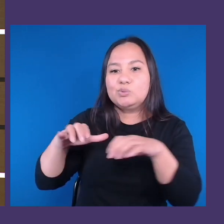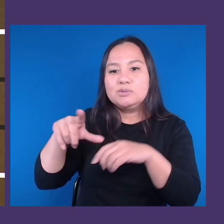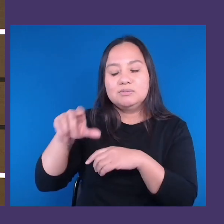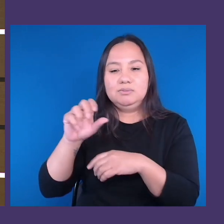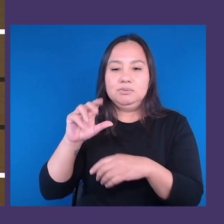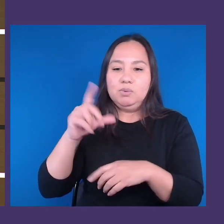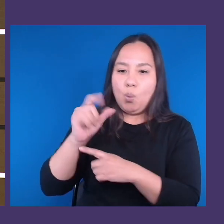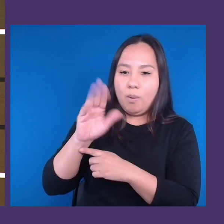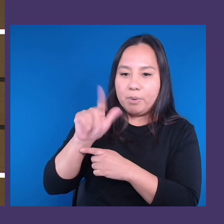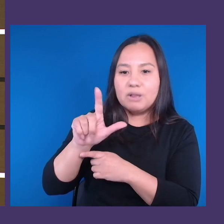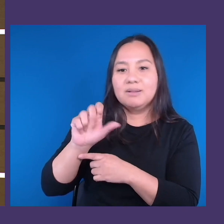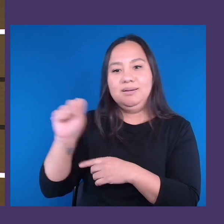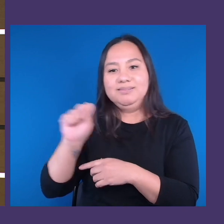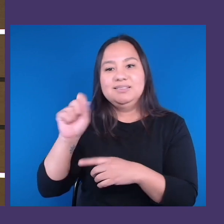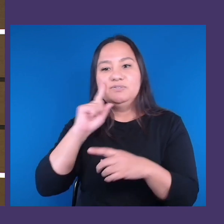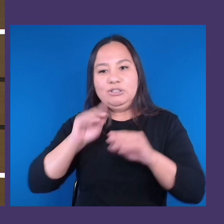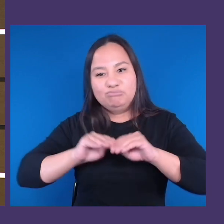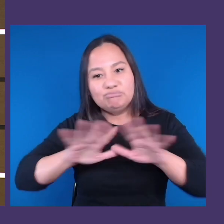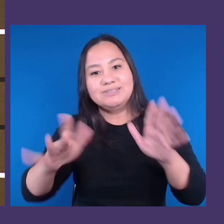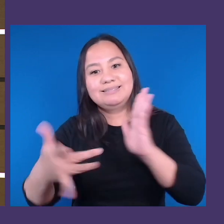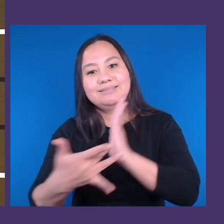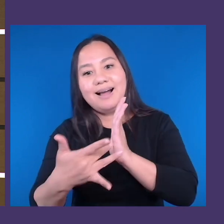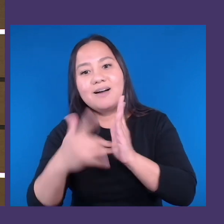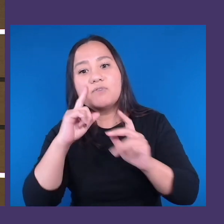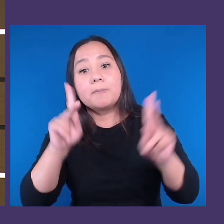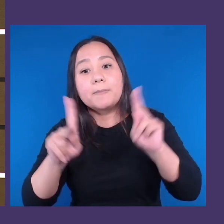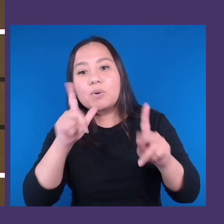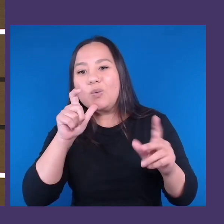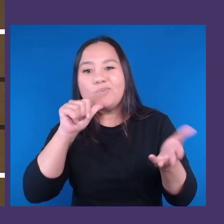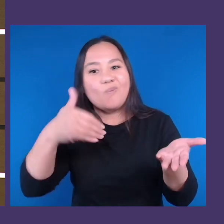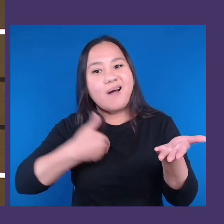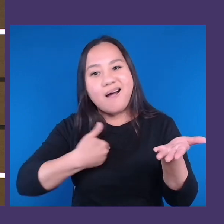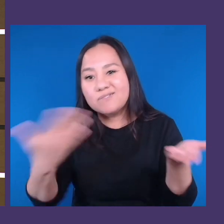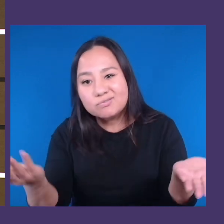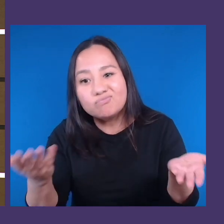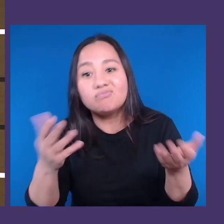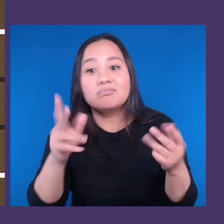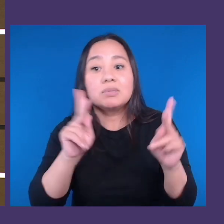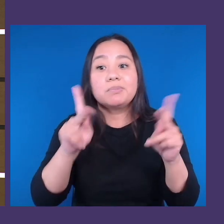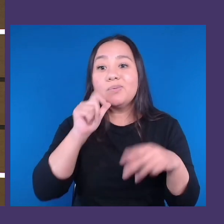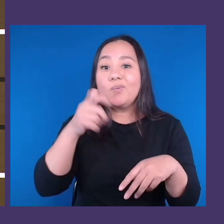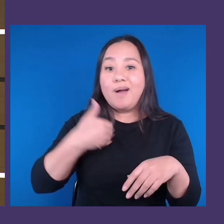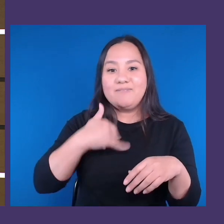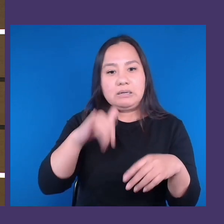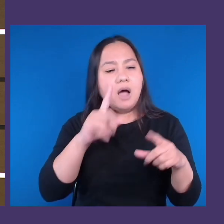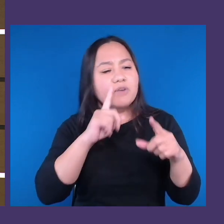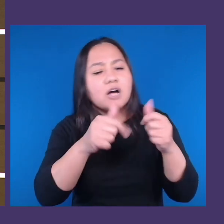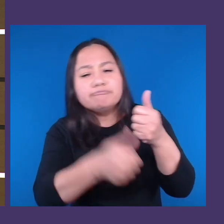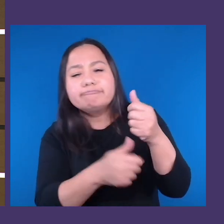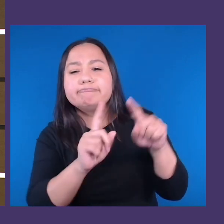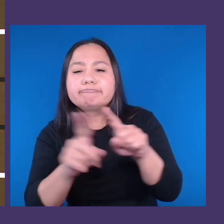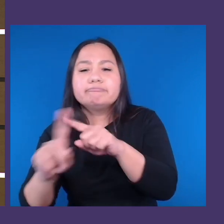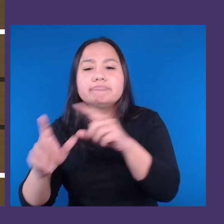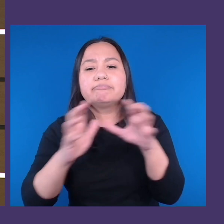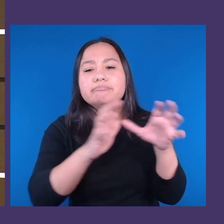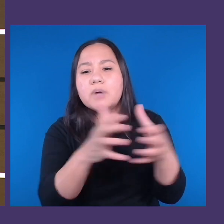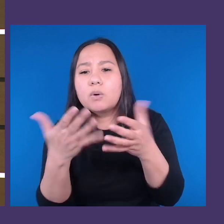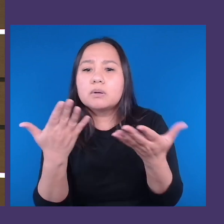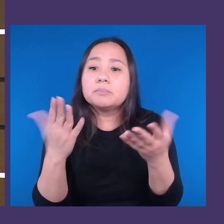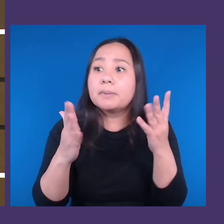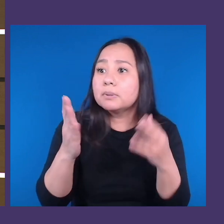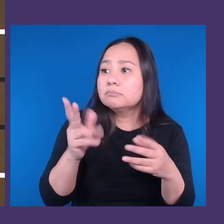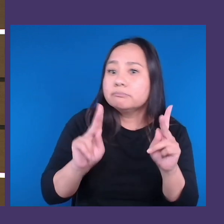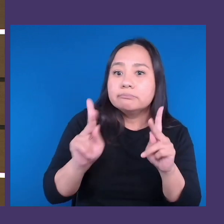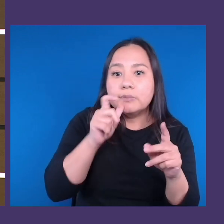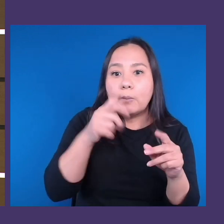And the people who do not have it fall into multiple categories. People who don't have electricity, that's 43% of the people who